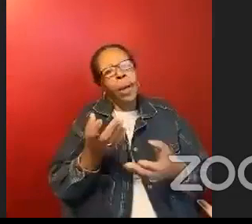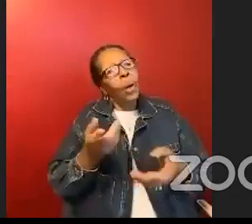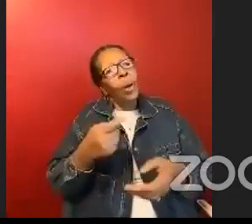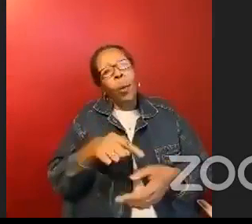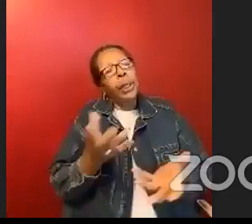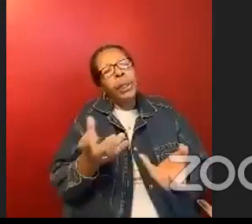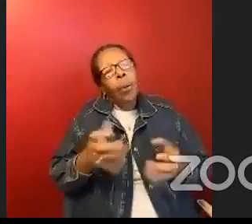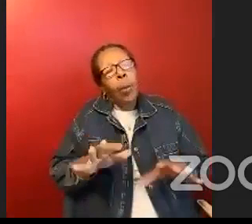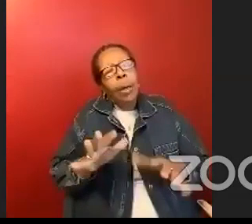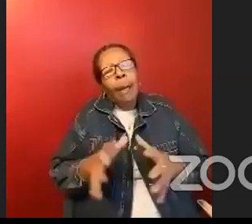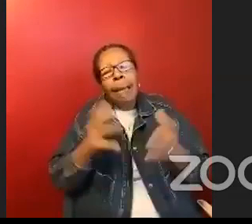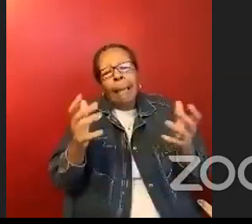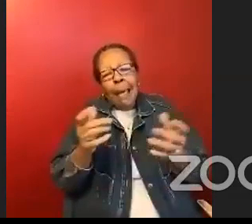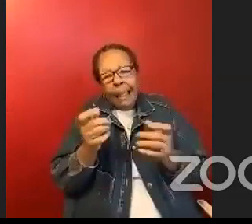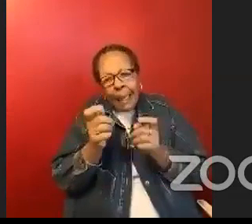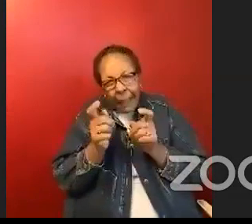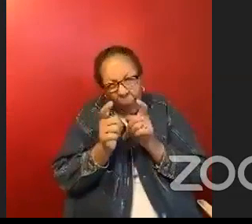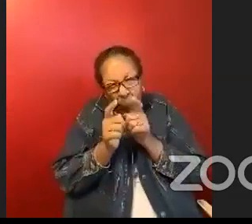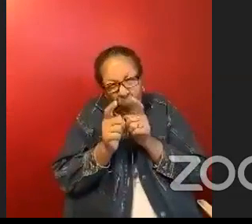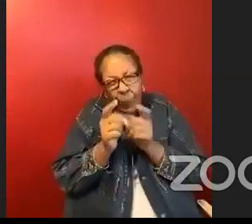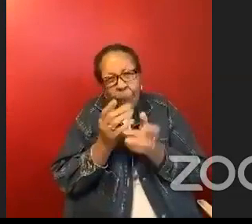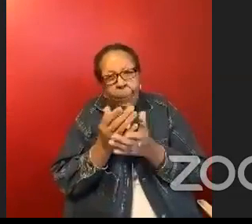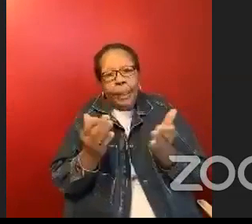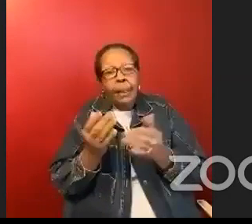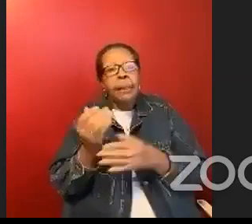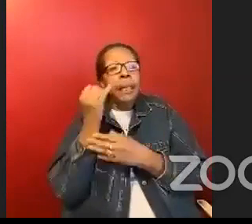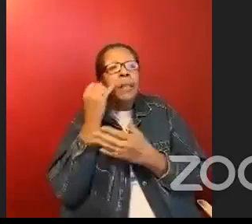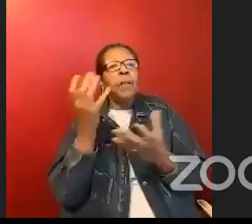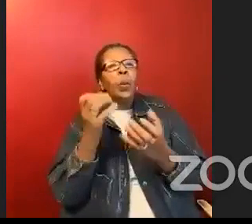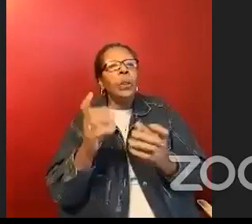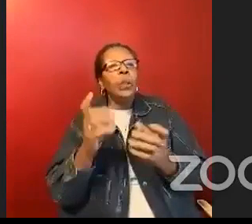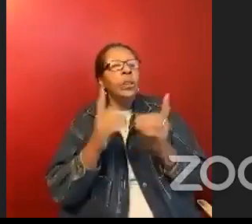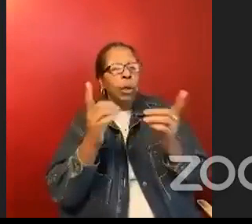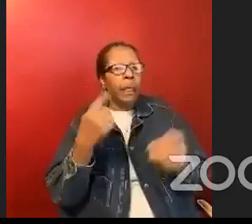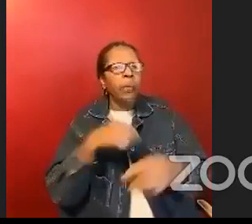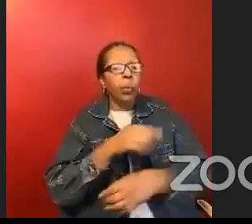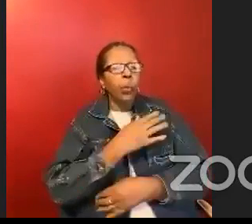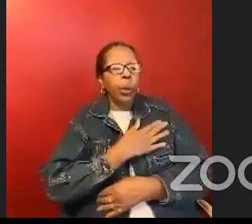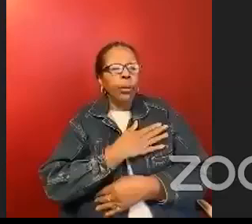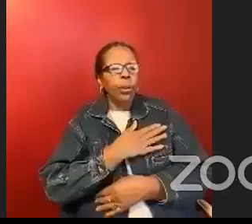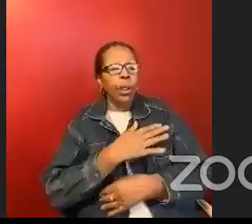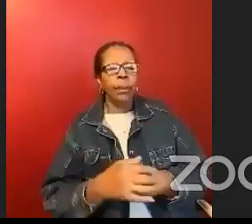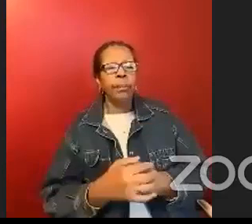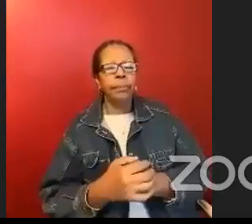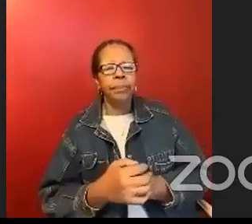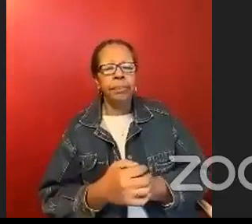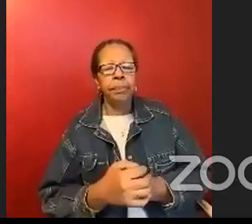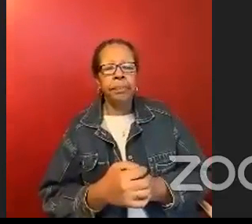bunch of small glassware, but anything like that, if you want to donate, we'd appreciate it.